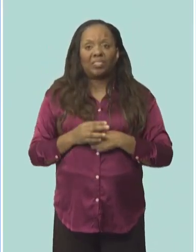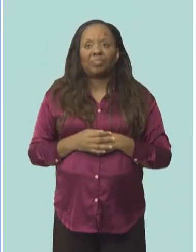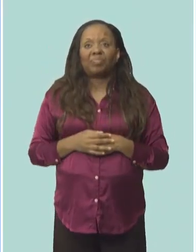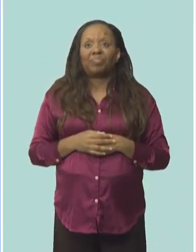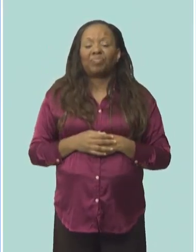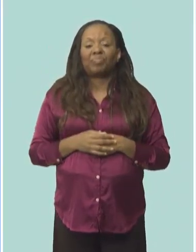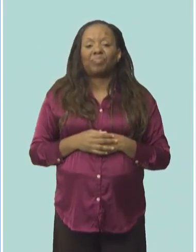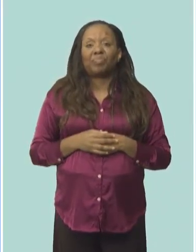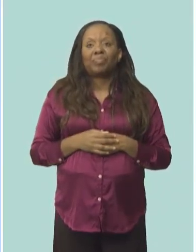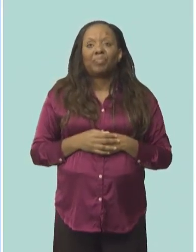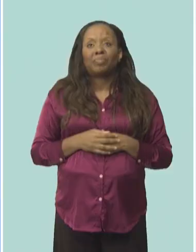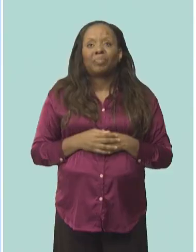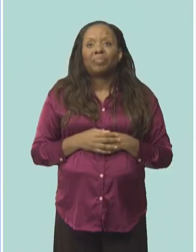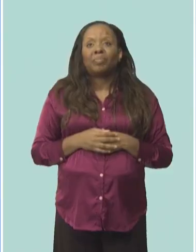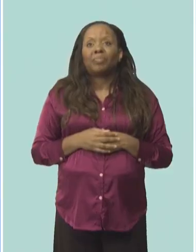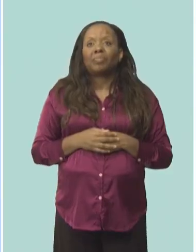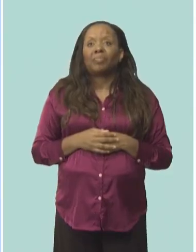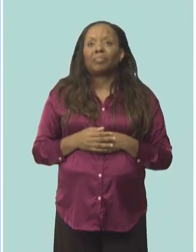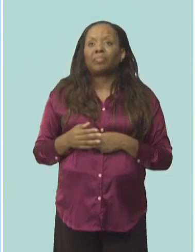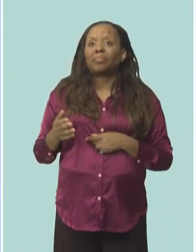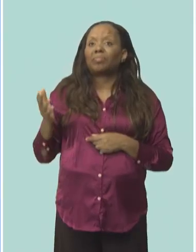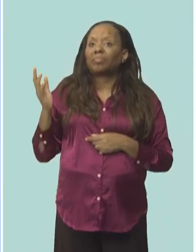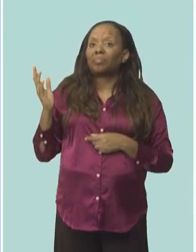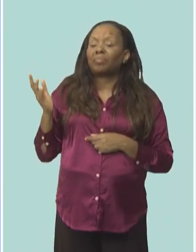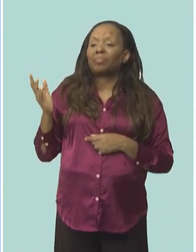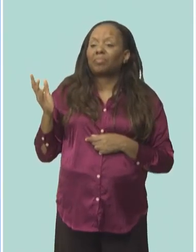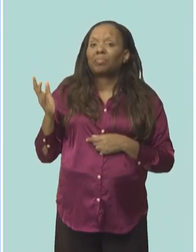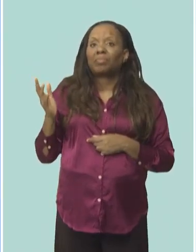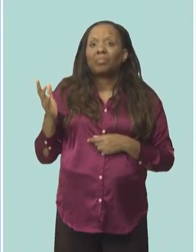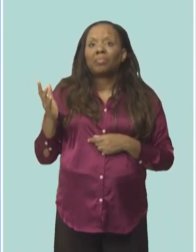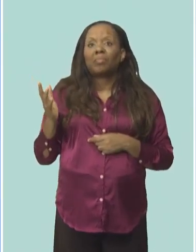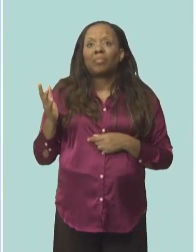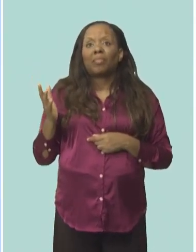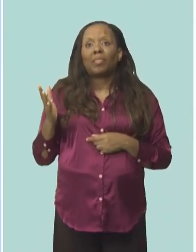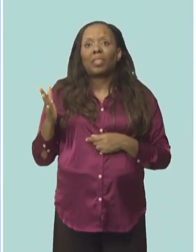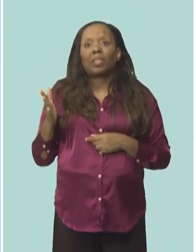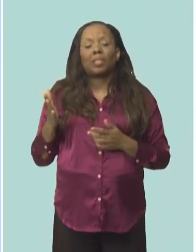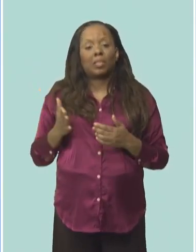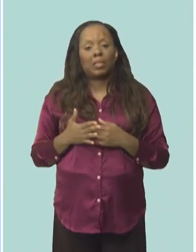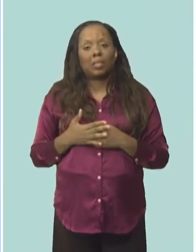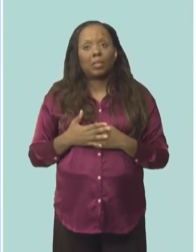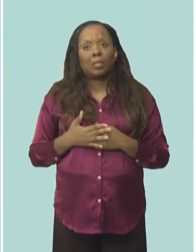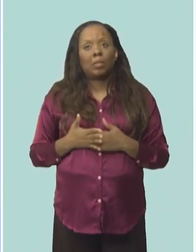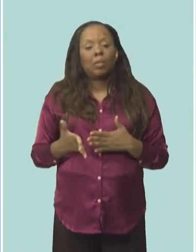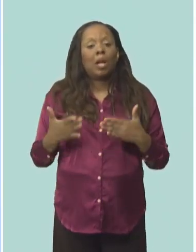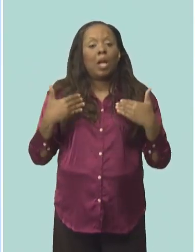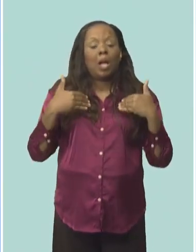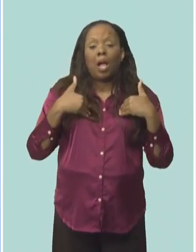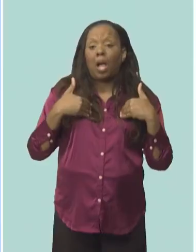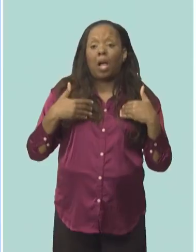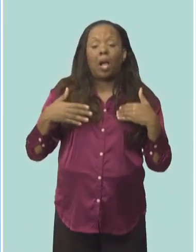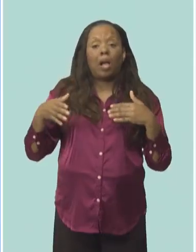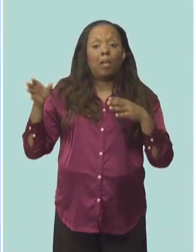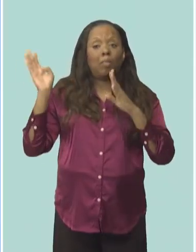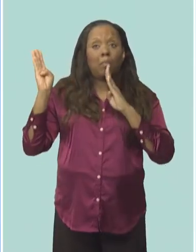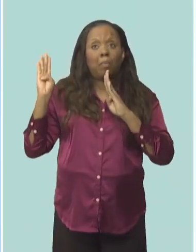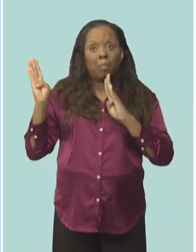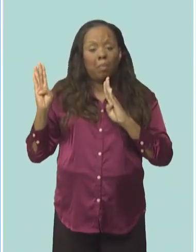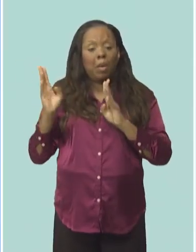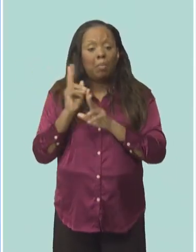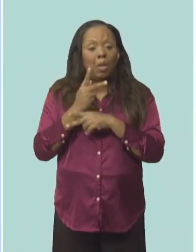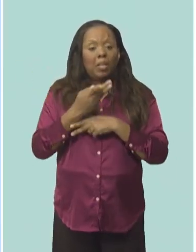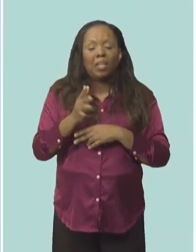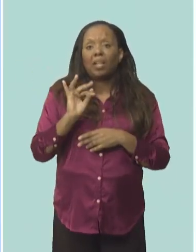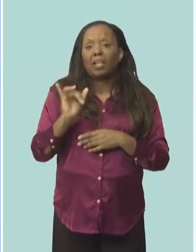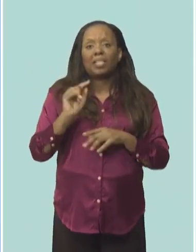bear, but we have another spin on it because they come in flavors, mango and guava